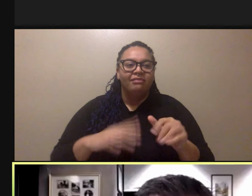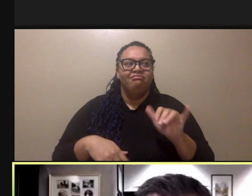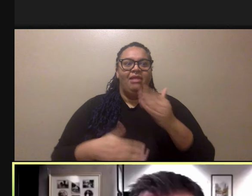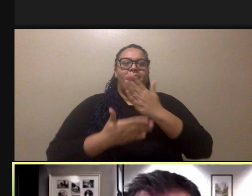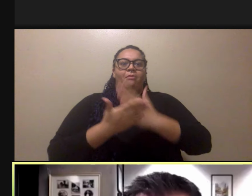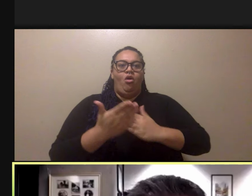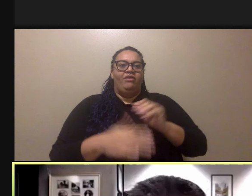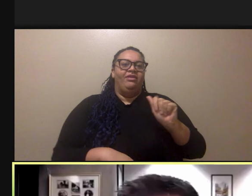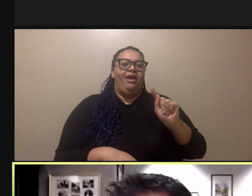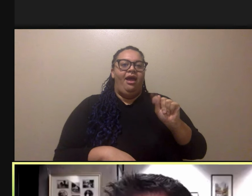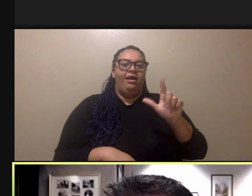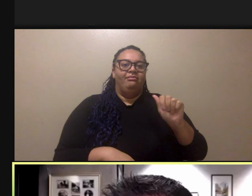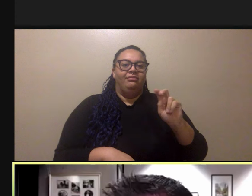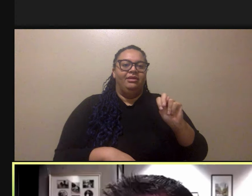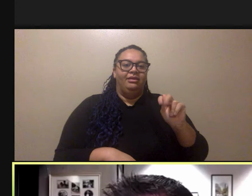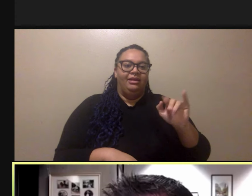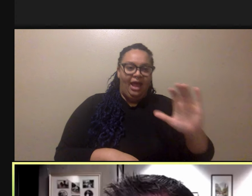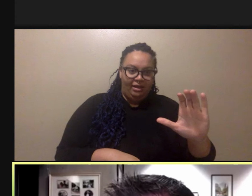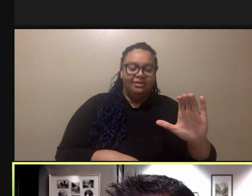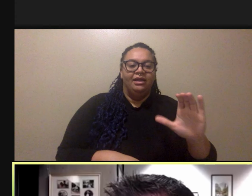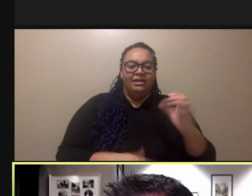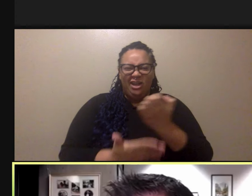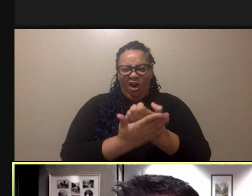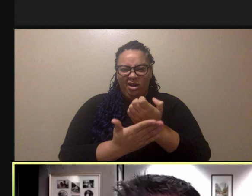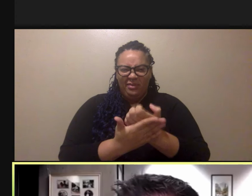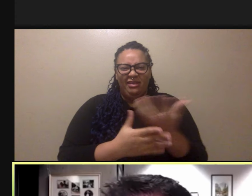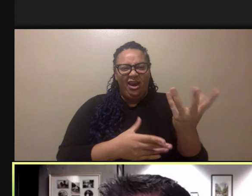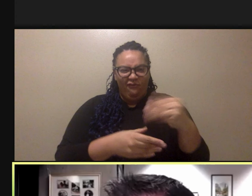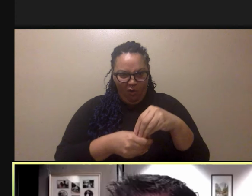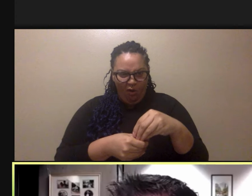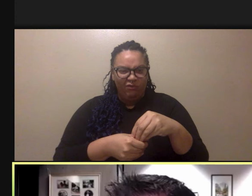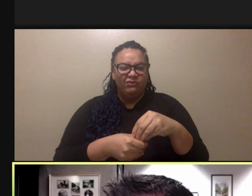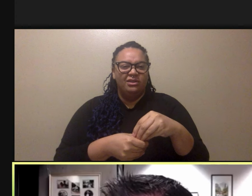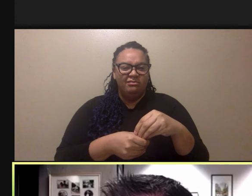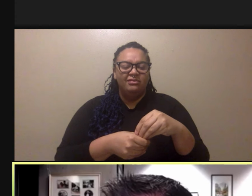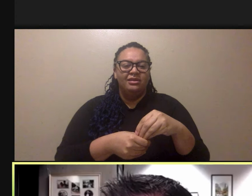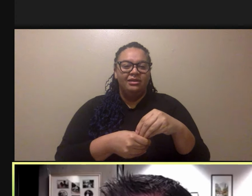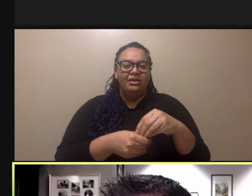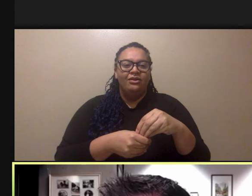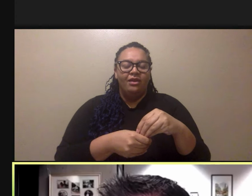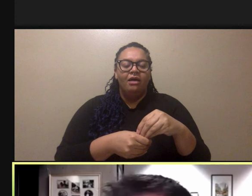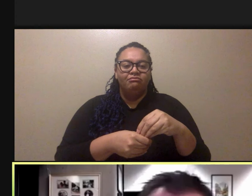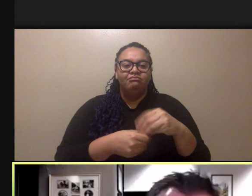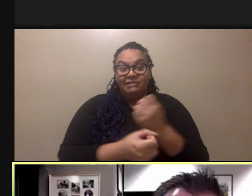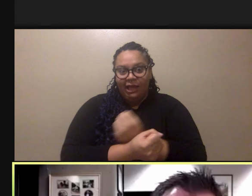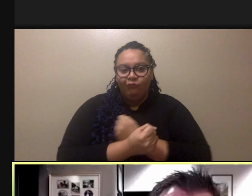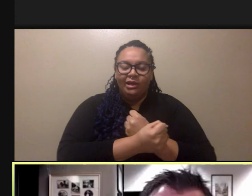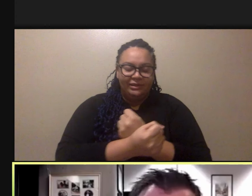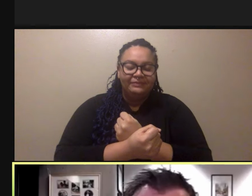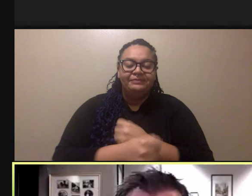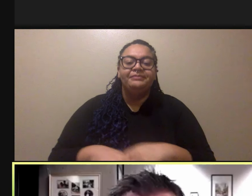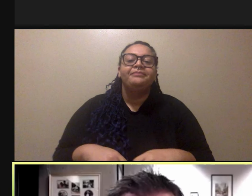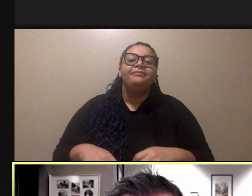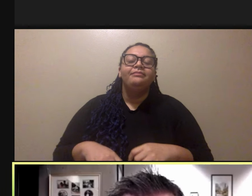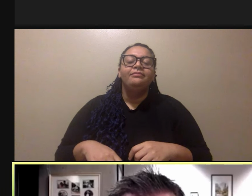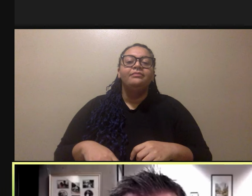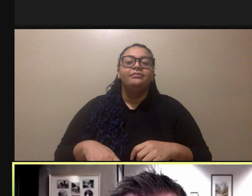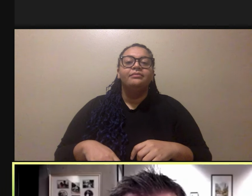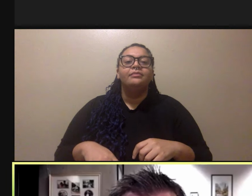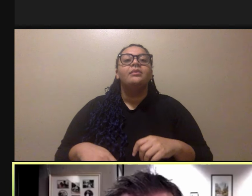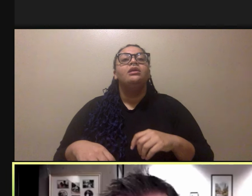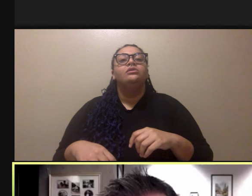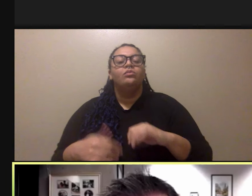the Atlantic world economy that involved the traffic in people. So, and